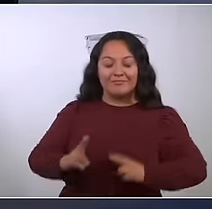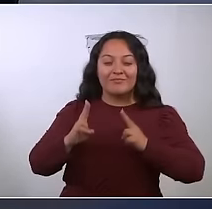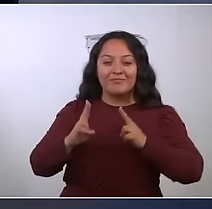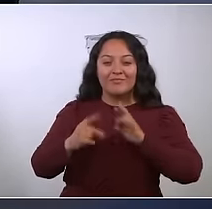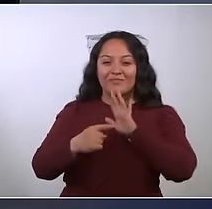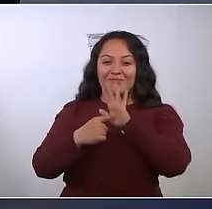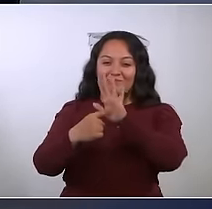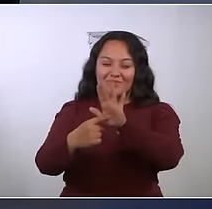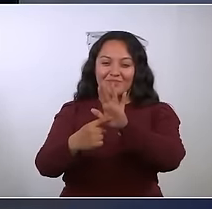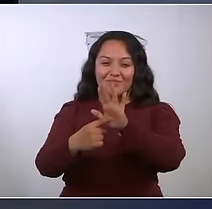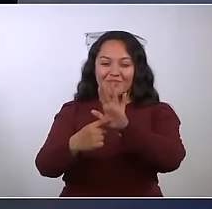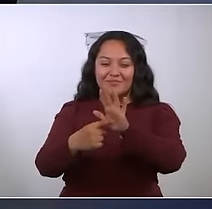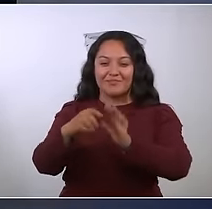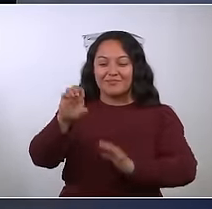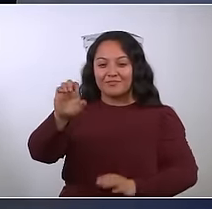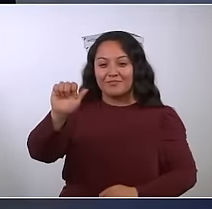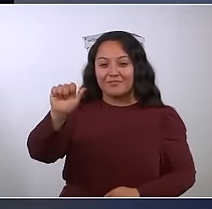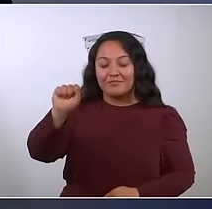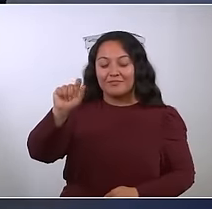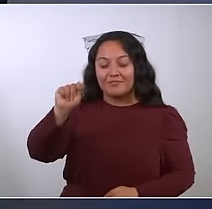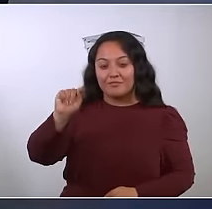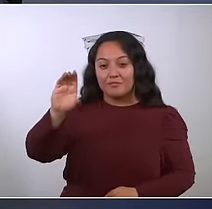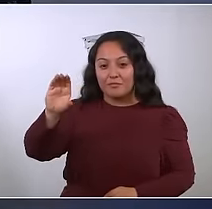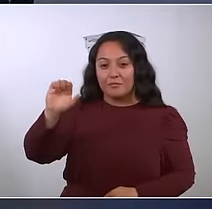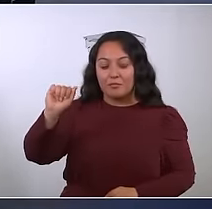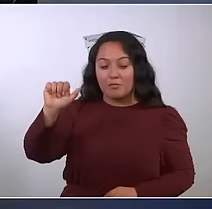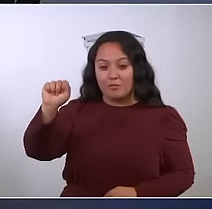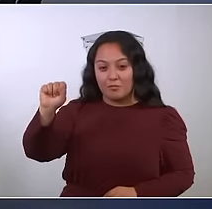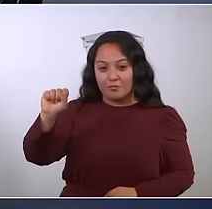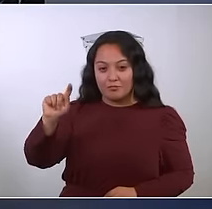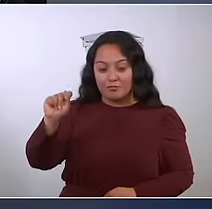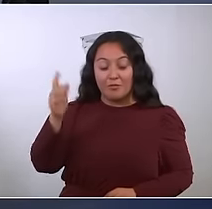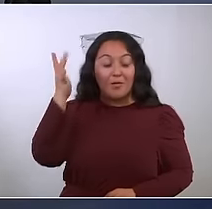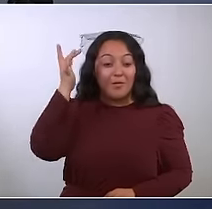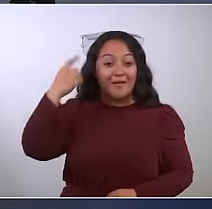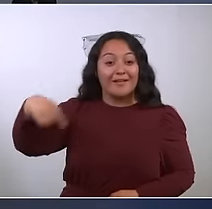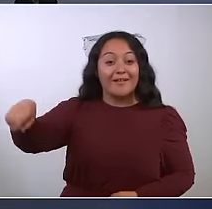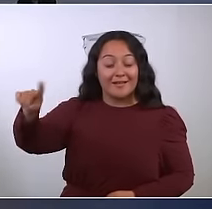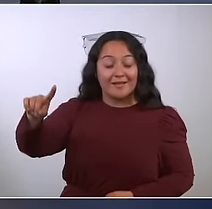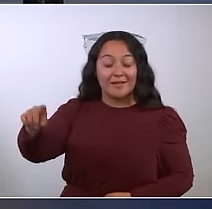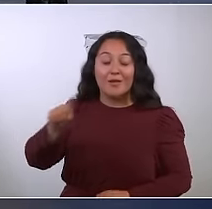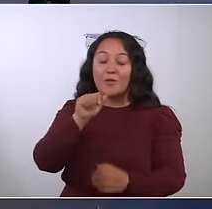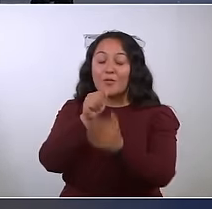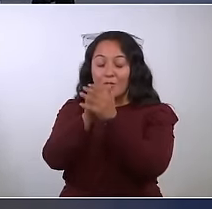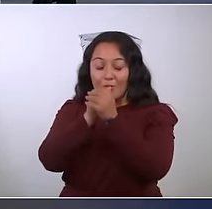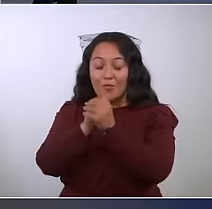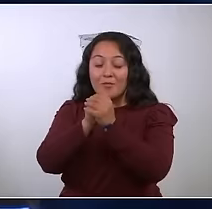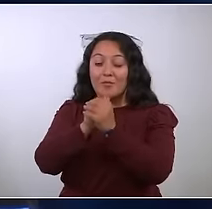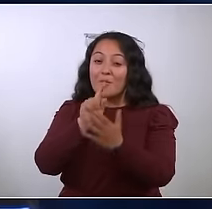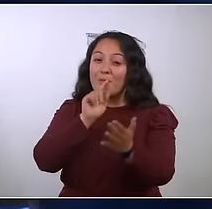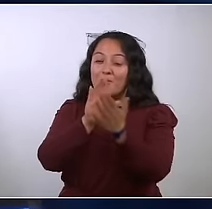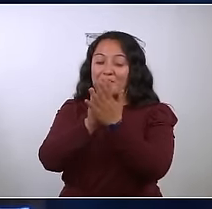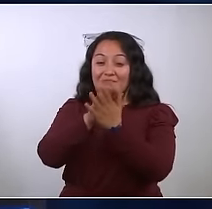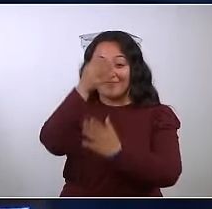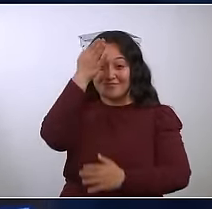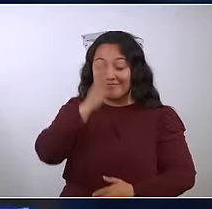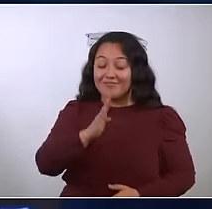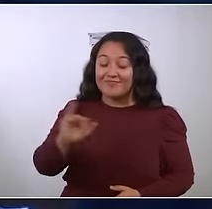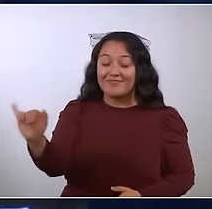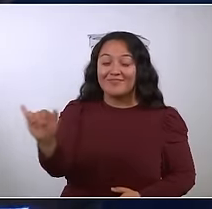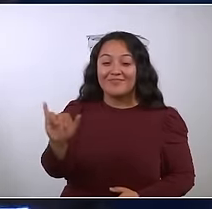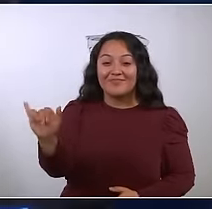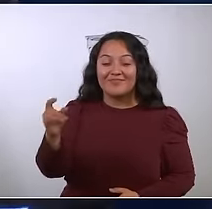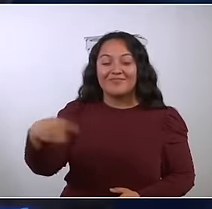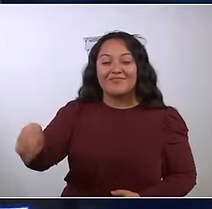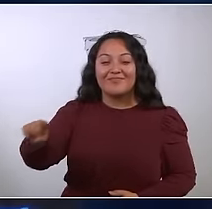I'm honored to represent Porque en la costa este también se alaba a Dios. Because in the East Coast we praise God En la costa este también hay